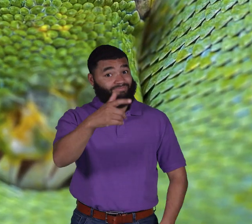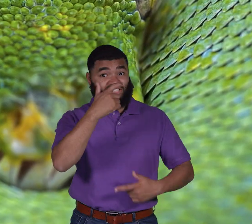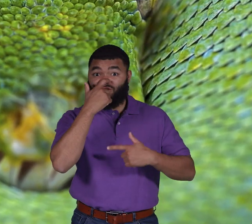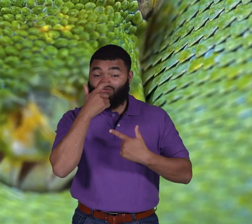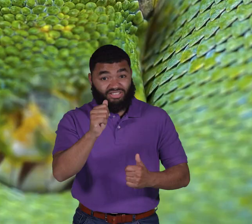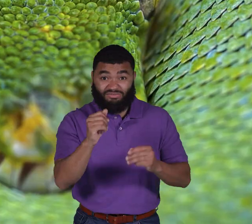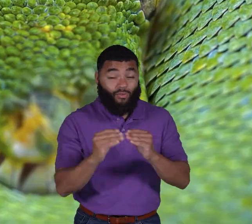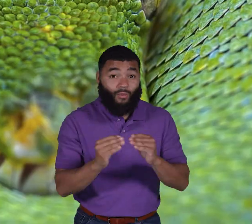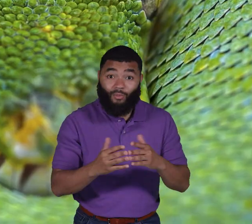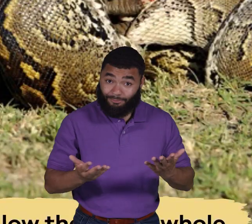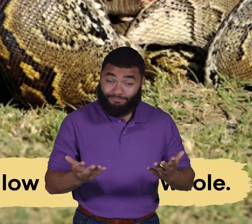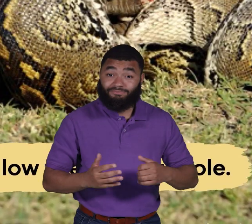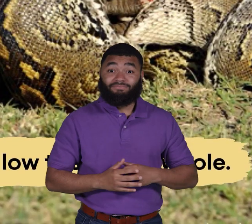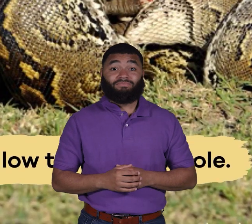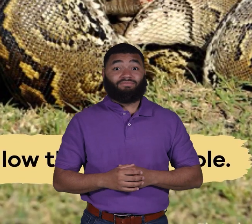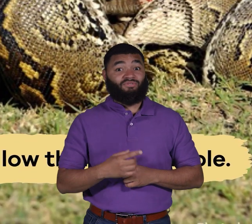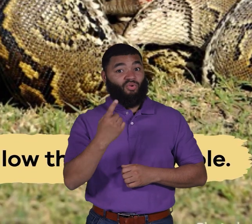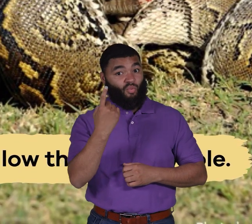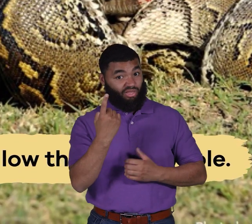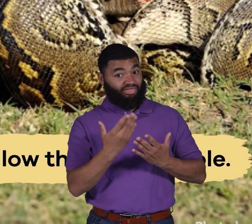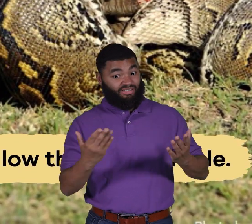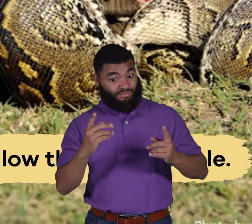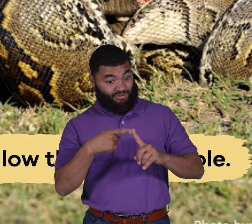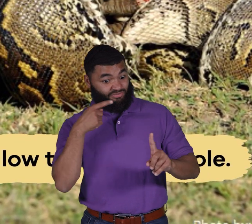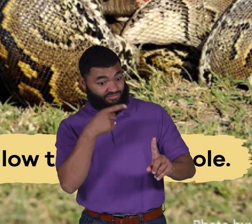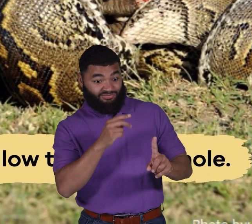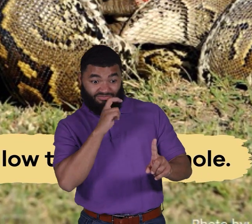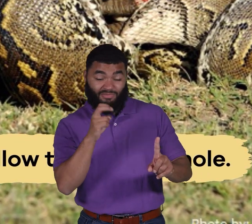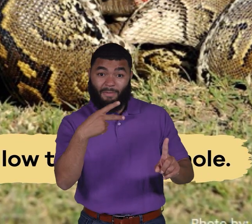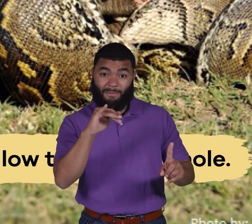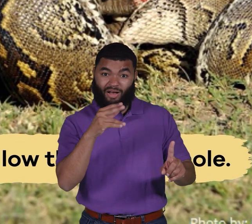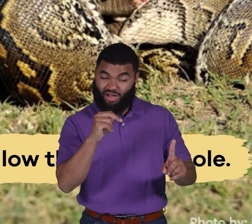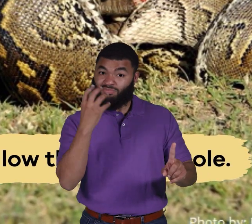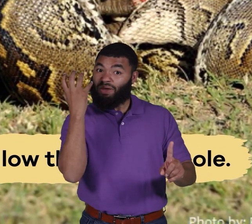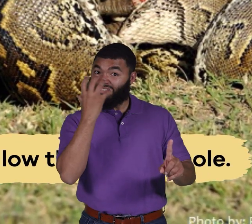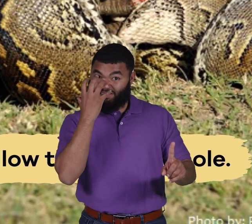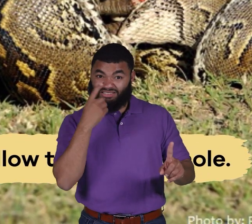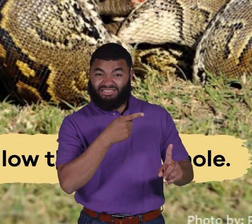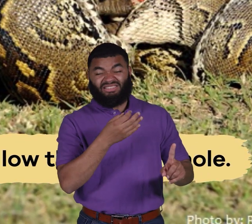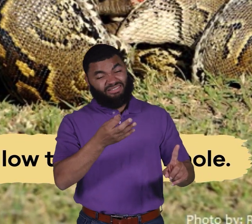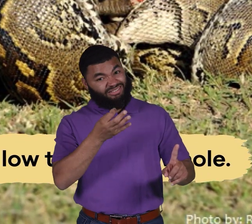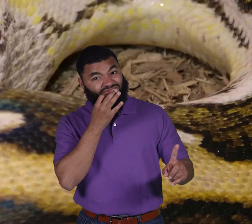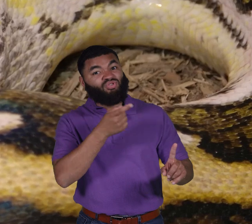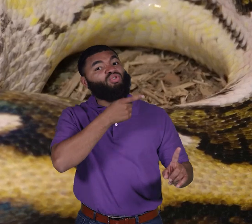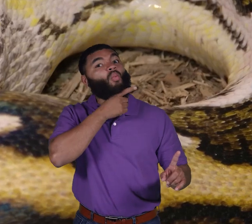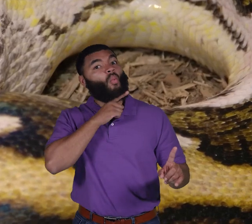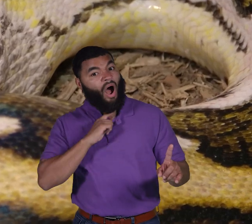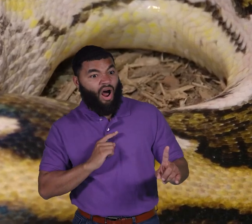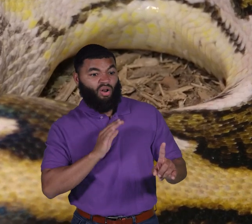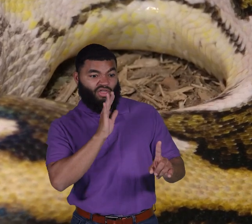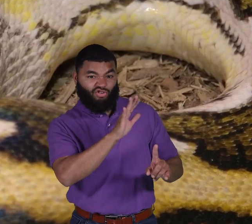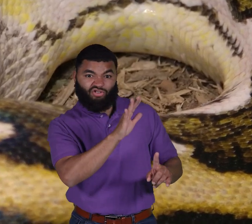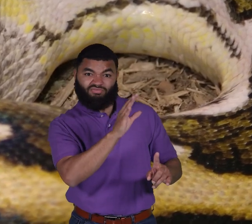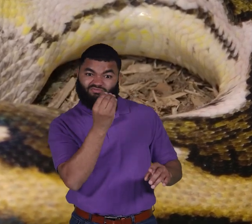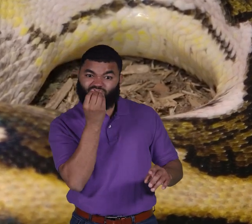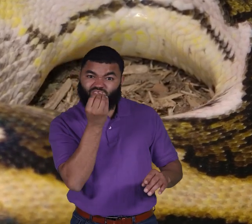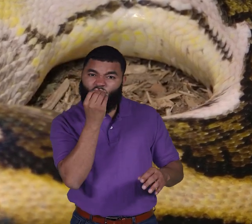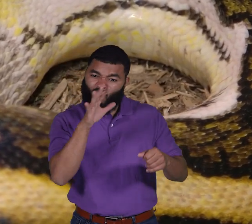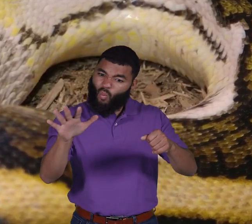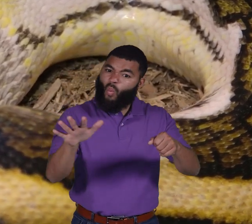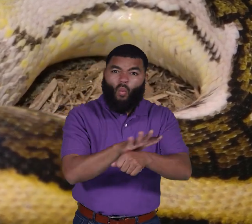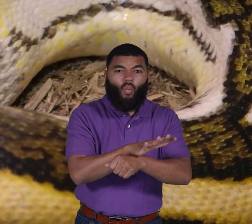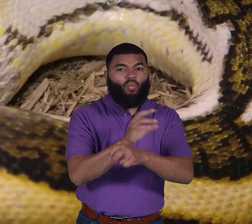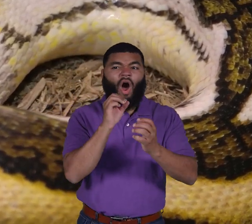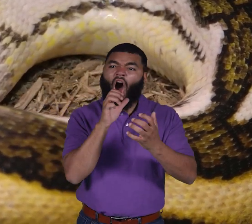most amazing things about pythons is their ability to swallow their prey whole. When they catch an animal to